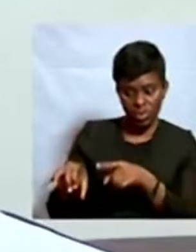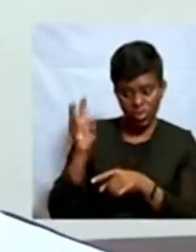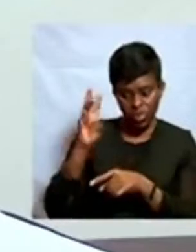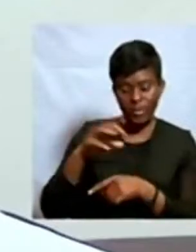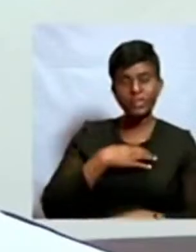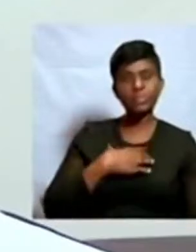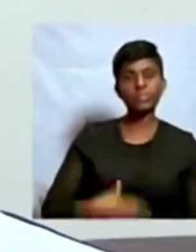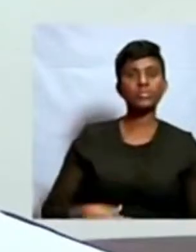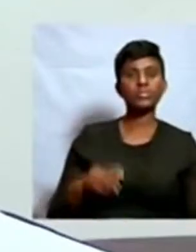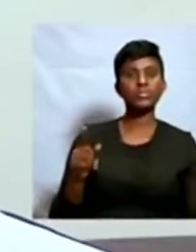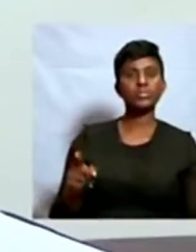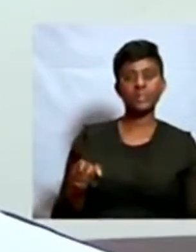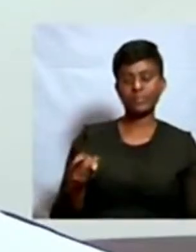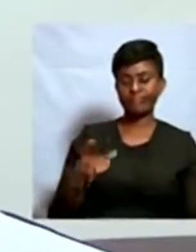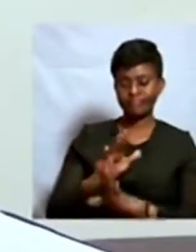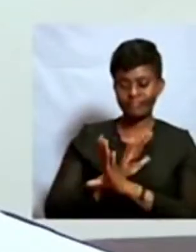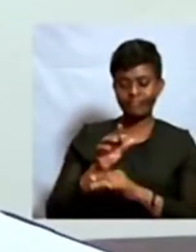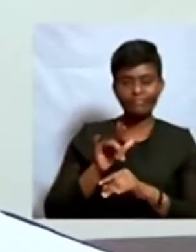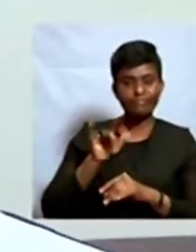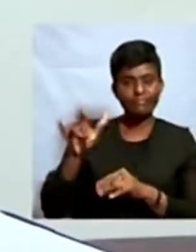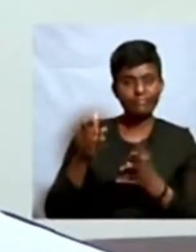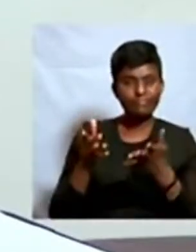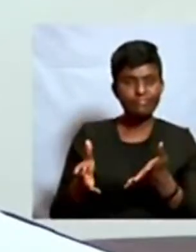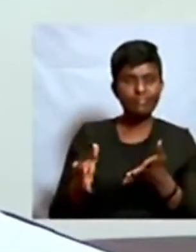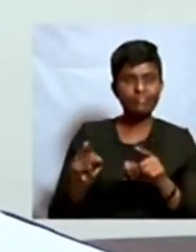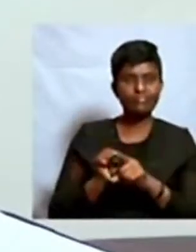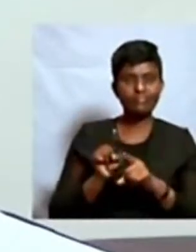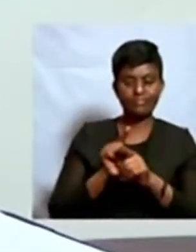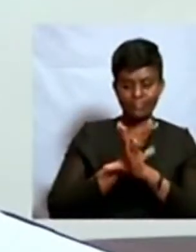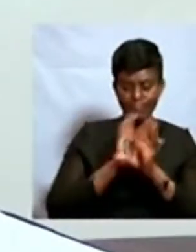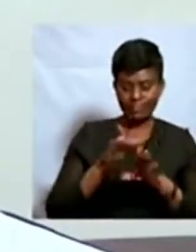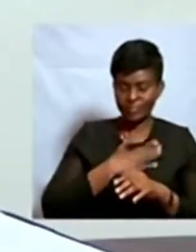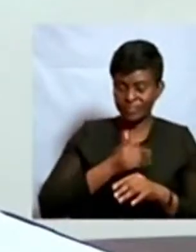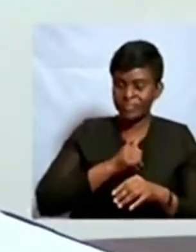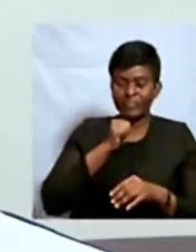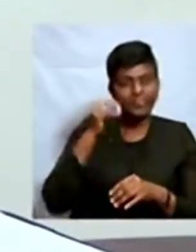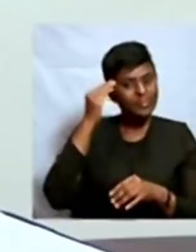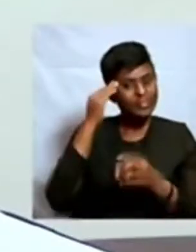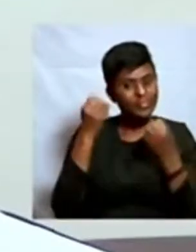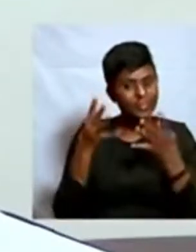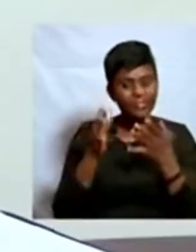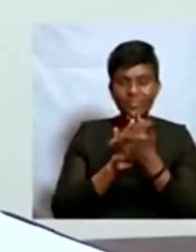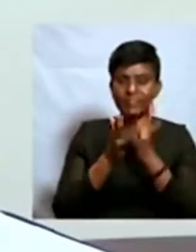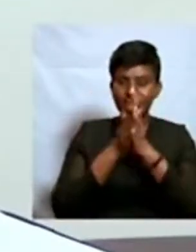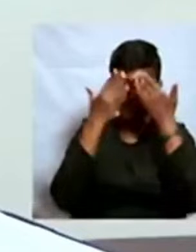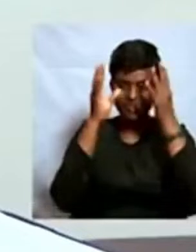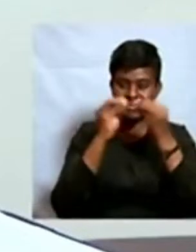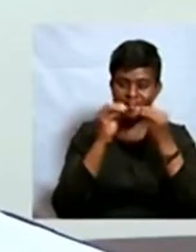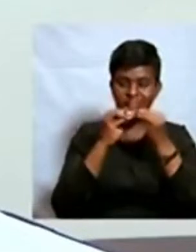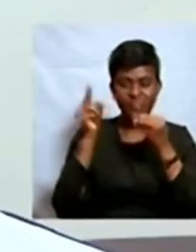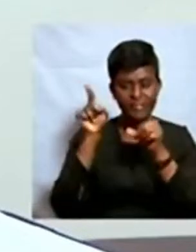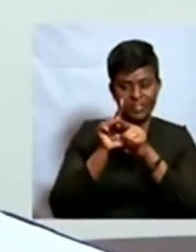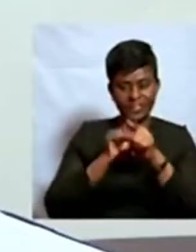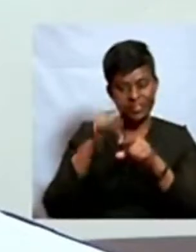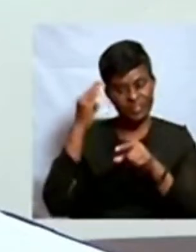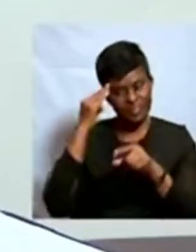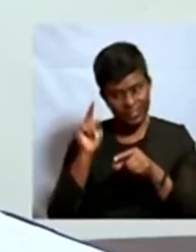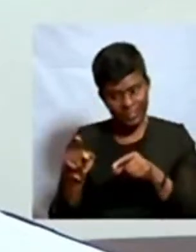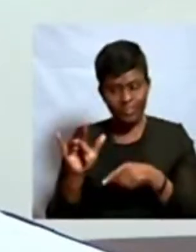starve. So Zambia Airways is here. Zambians, I don't know how many have realized, know where they fly